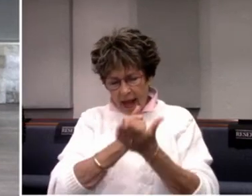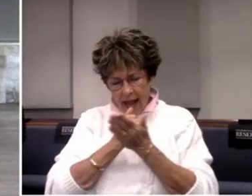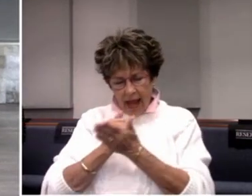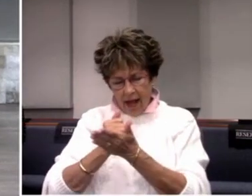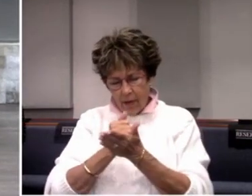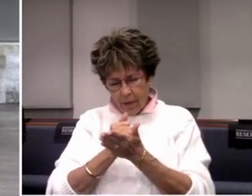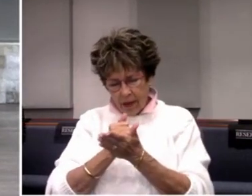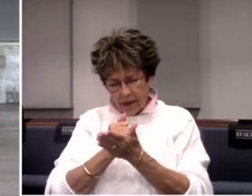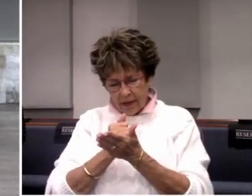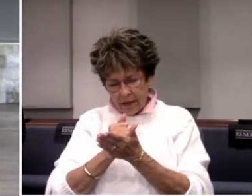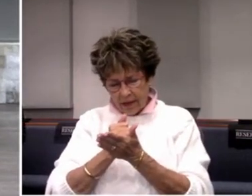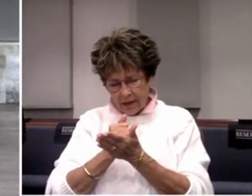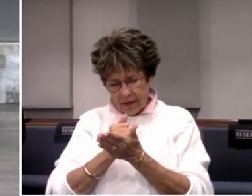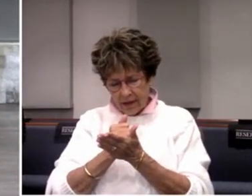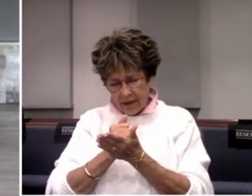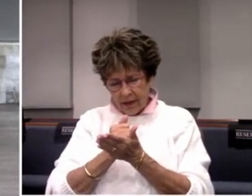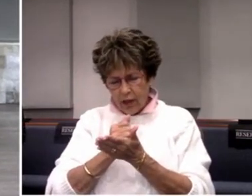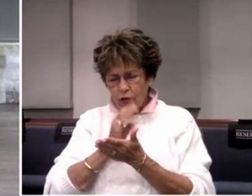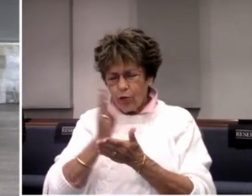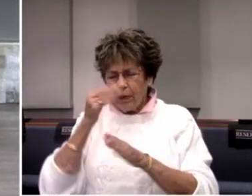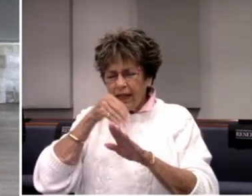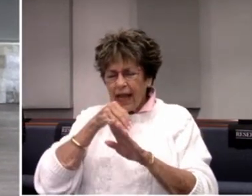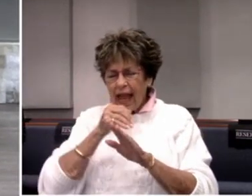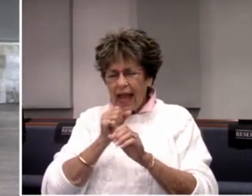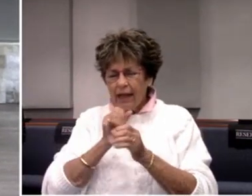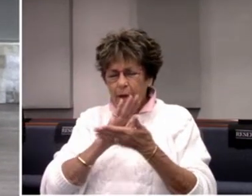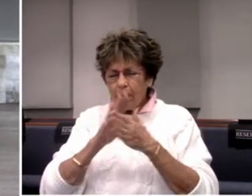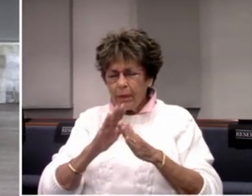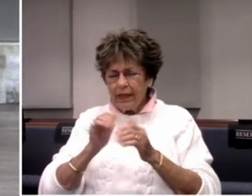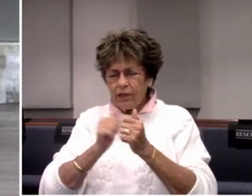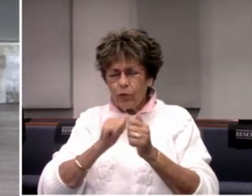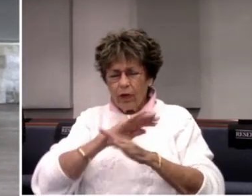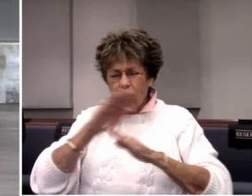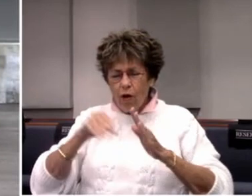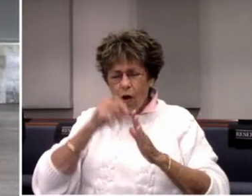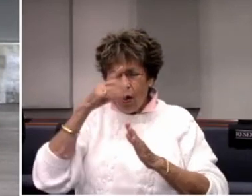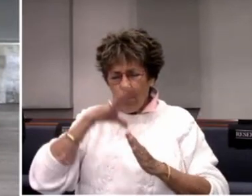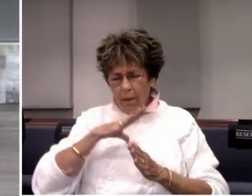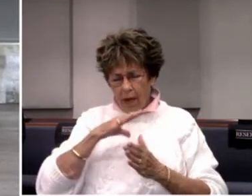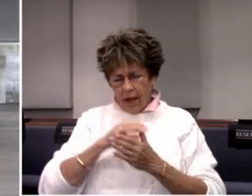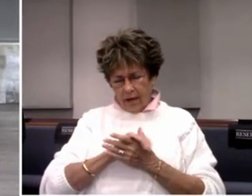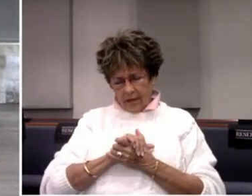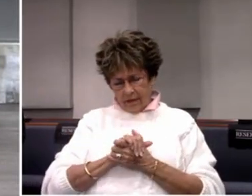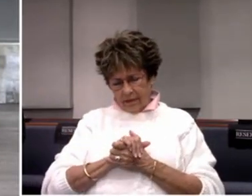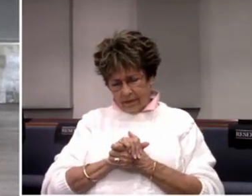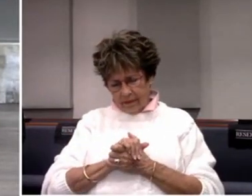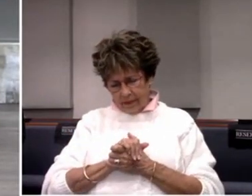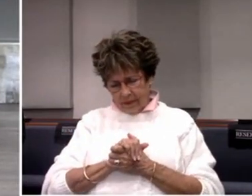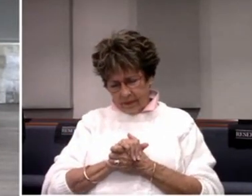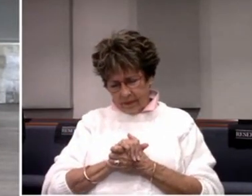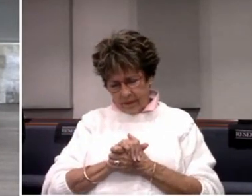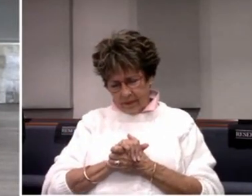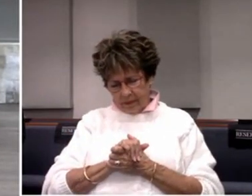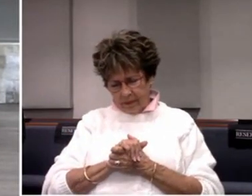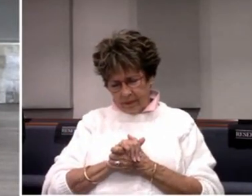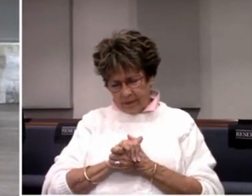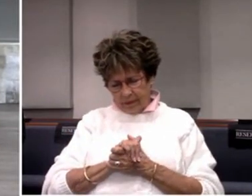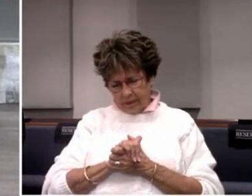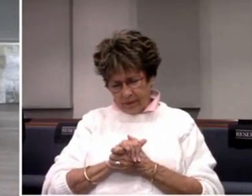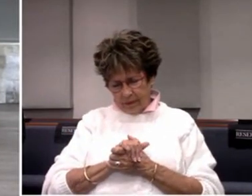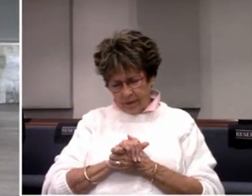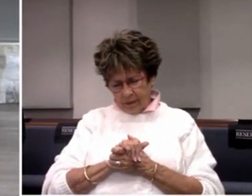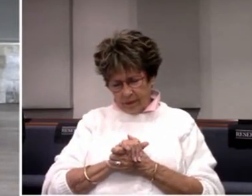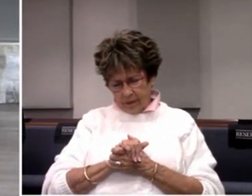live peaceably with all men. If we're going to live peaceably, we have to be at peace. We have to be at